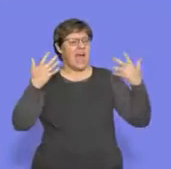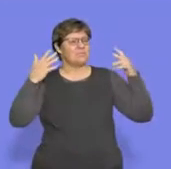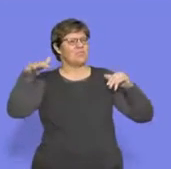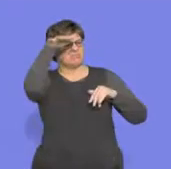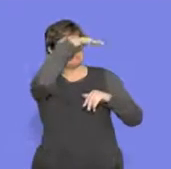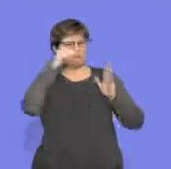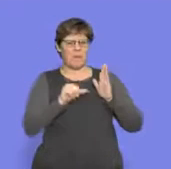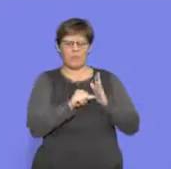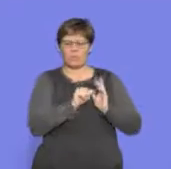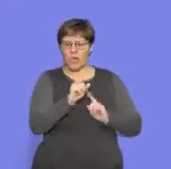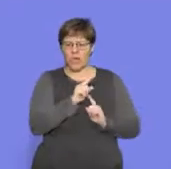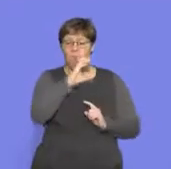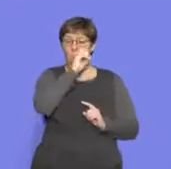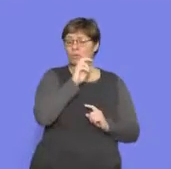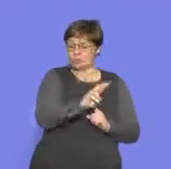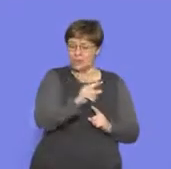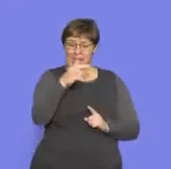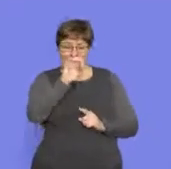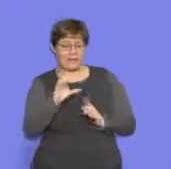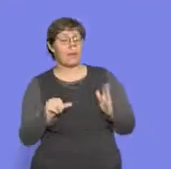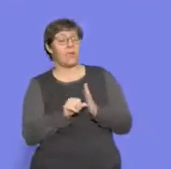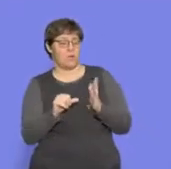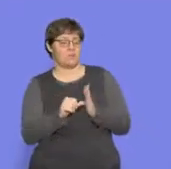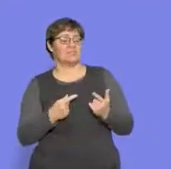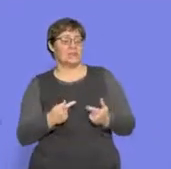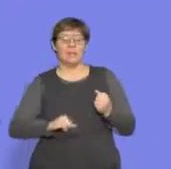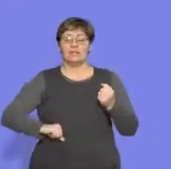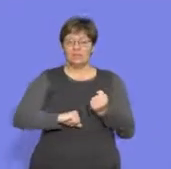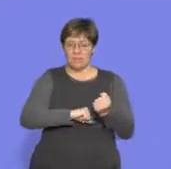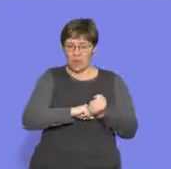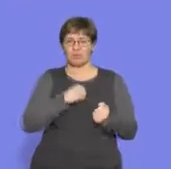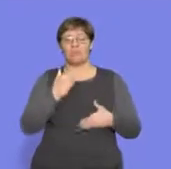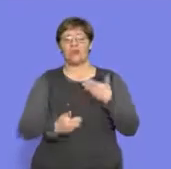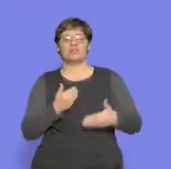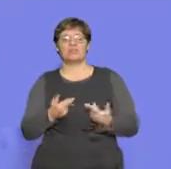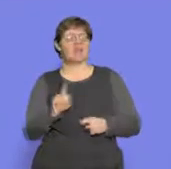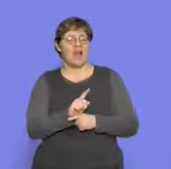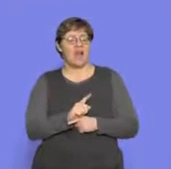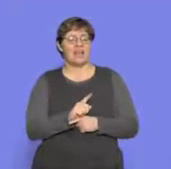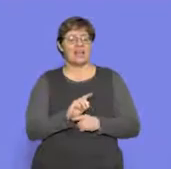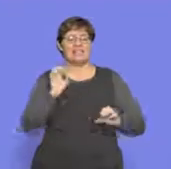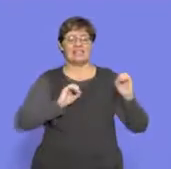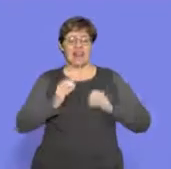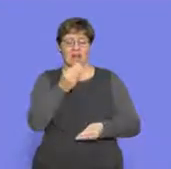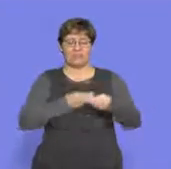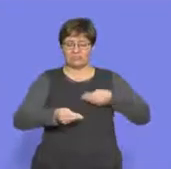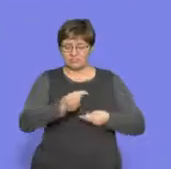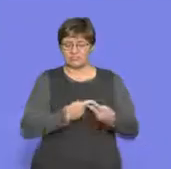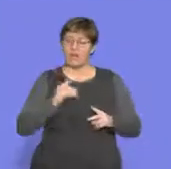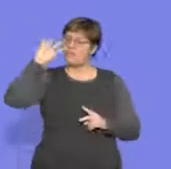atmosphere important? The oxygen, the gases that are vital, are important to supporting important processes like cellular